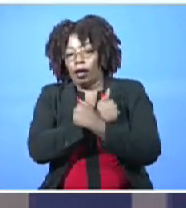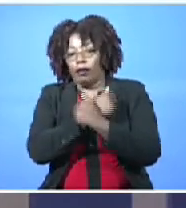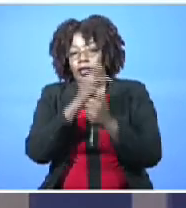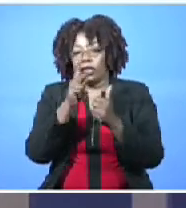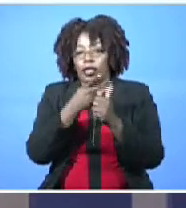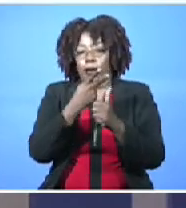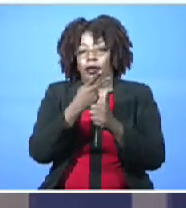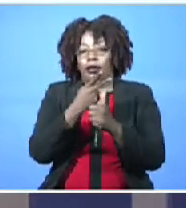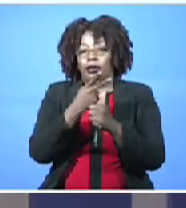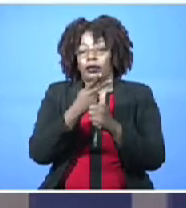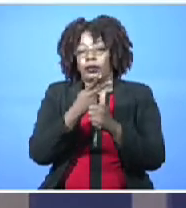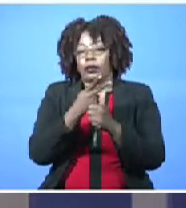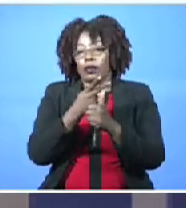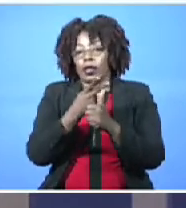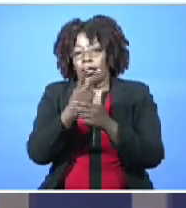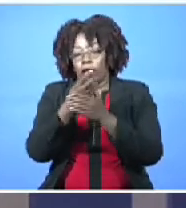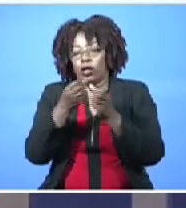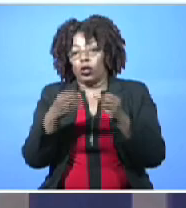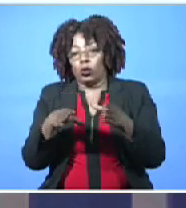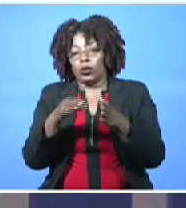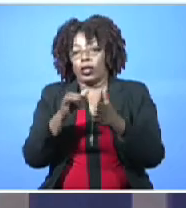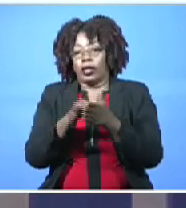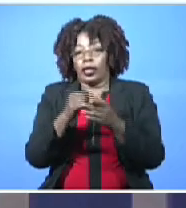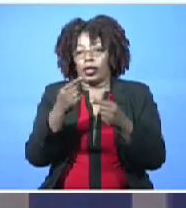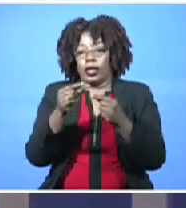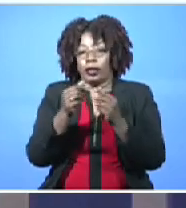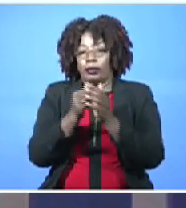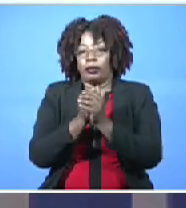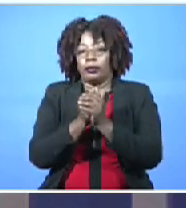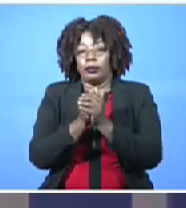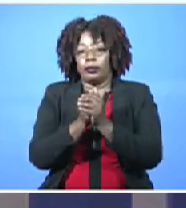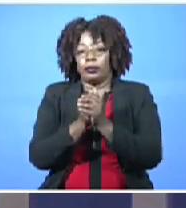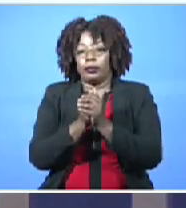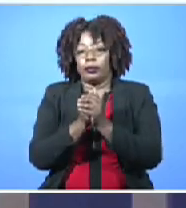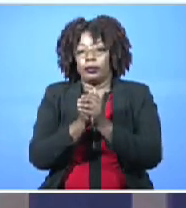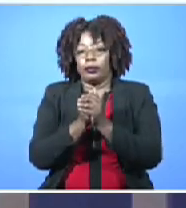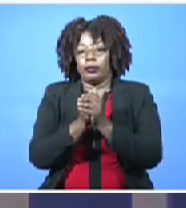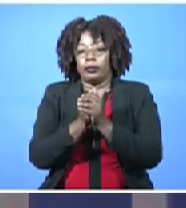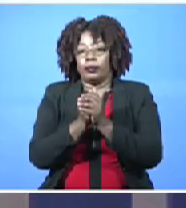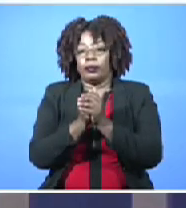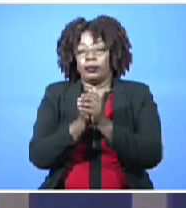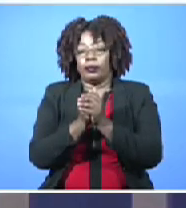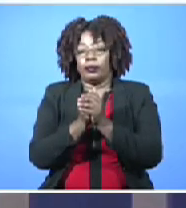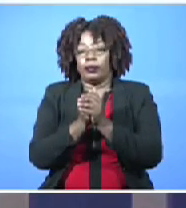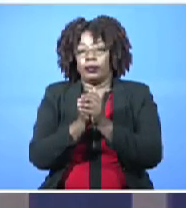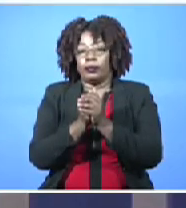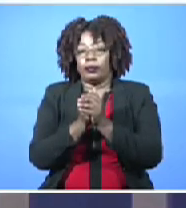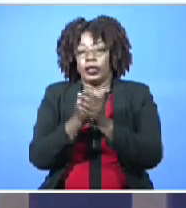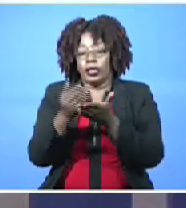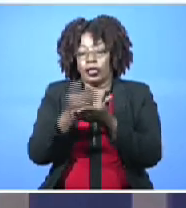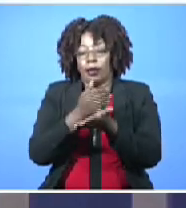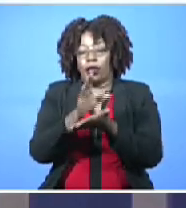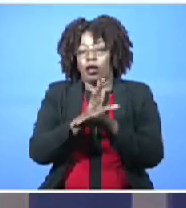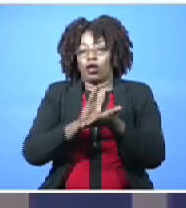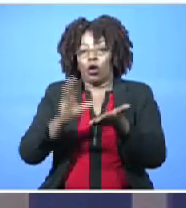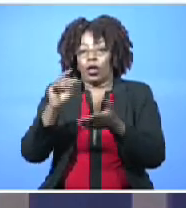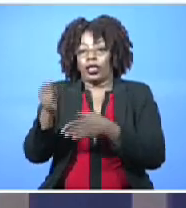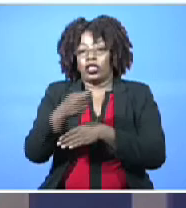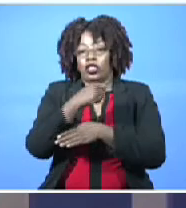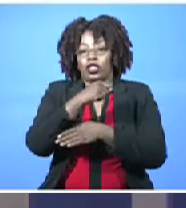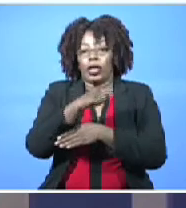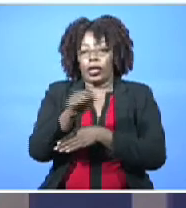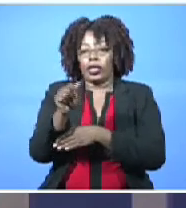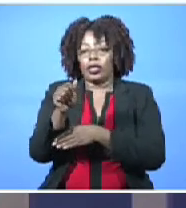Burrows and Dentry Mortimer Jr. losing 6-love and 2. A couple of our college tennis players in action over